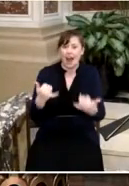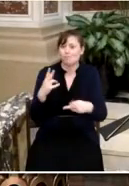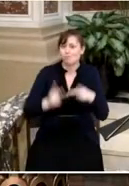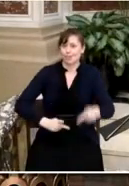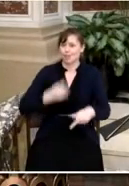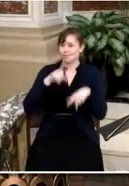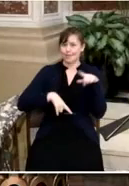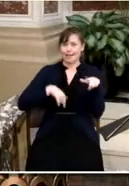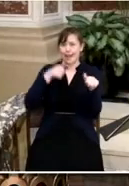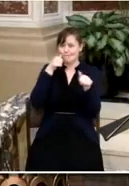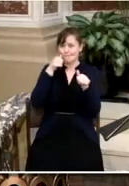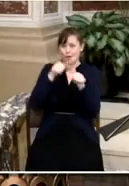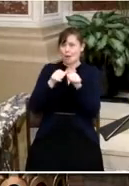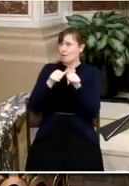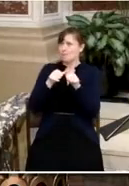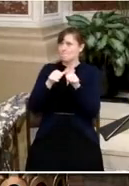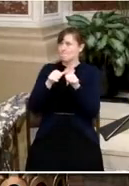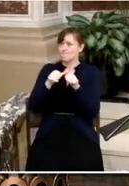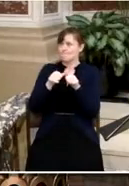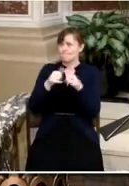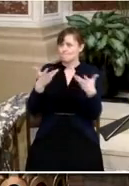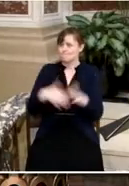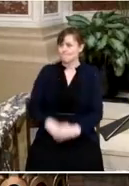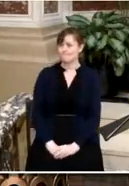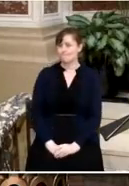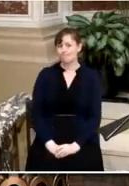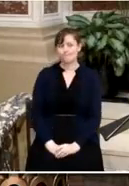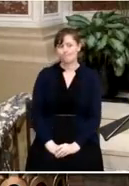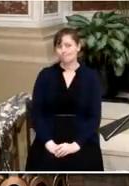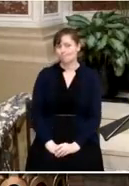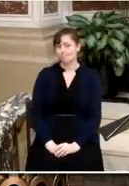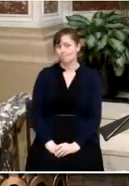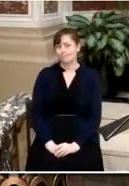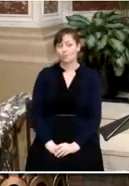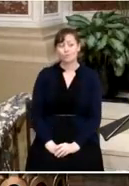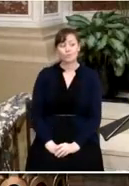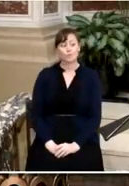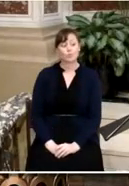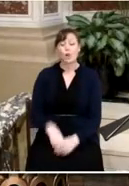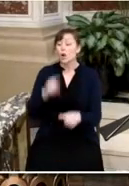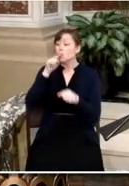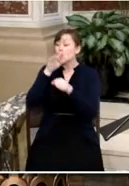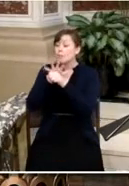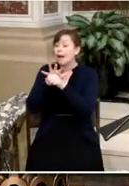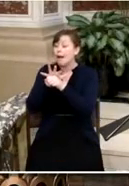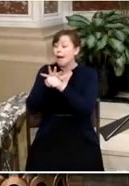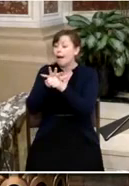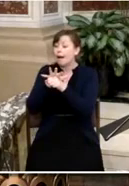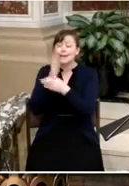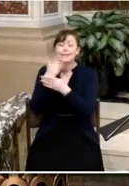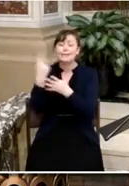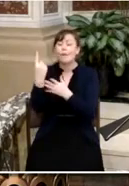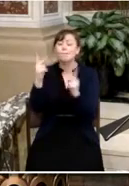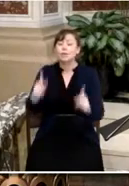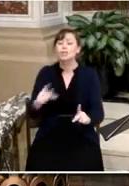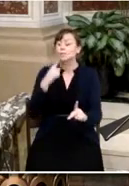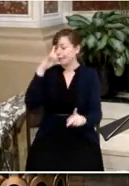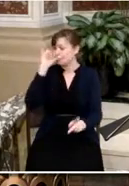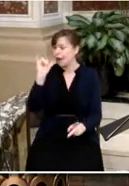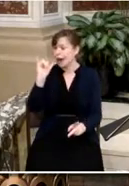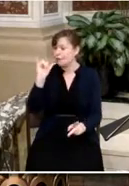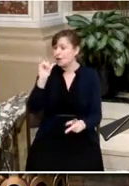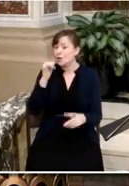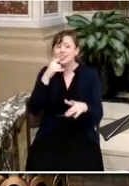may not now even remember. We pledged someone that we would forever keep